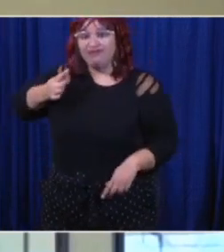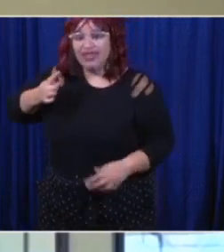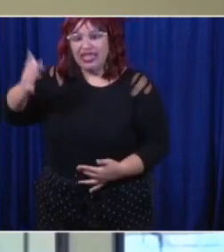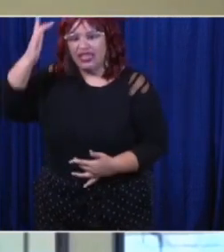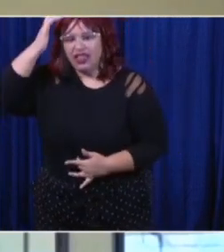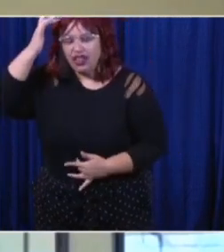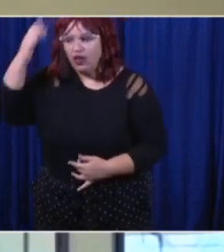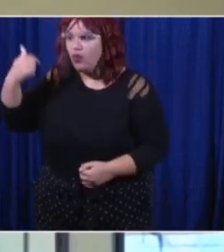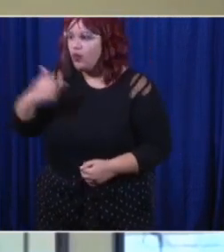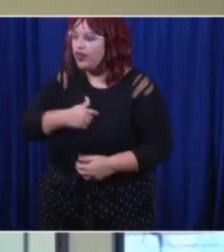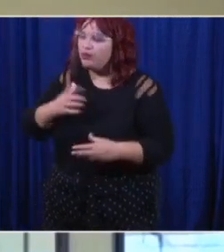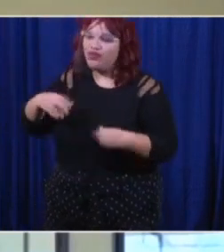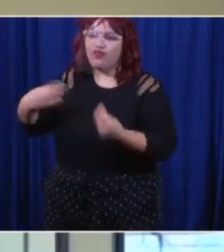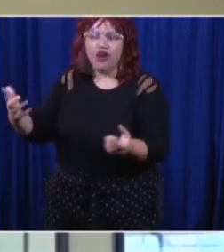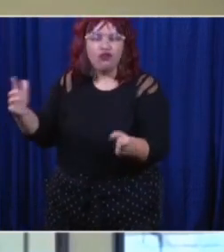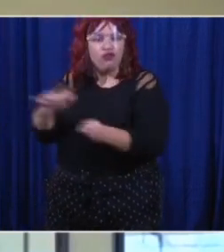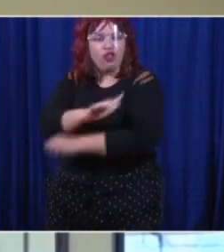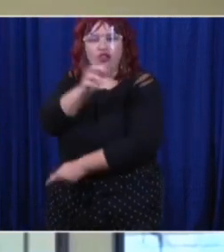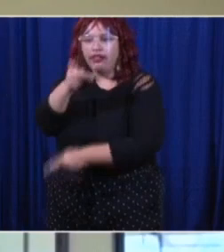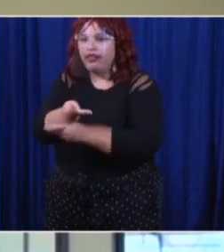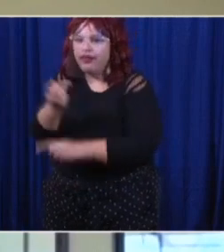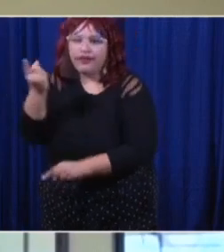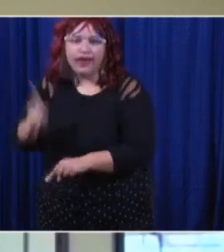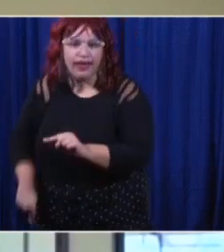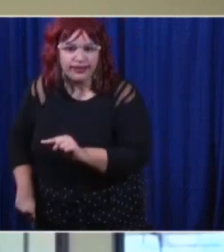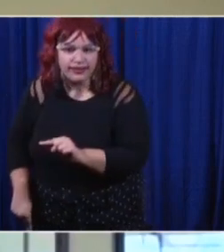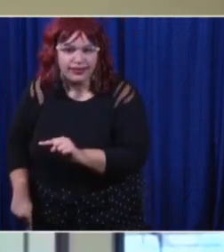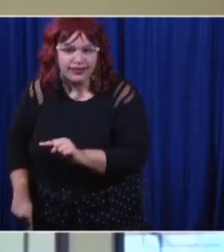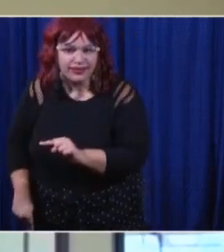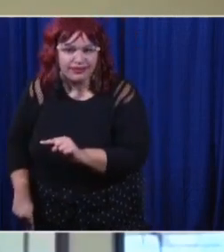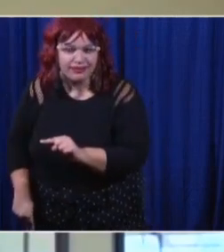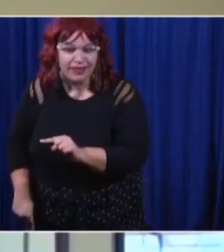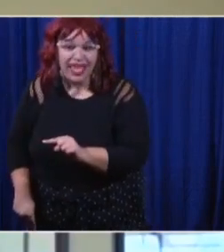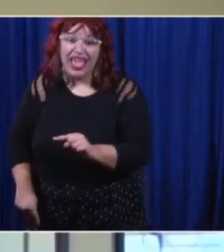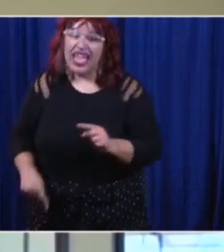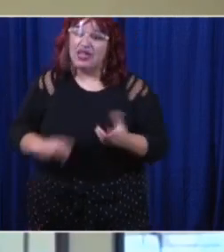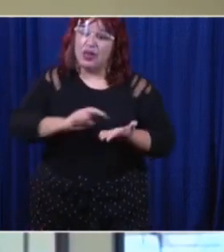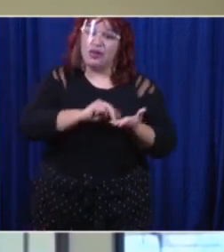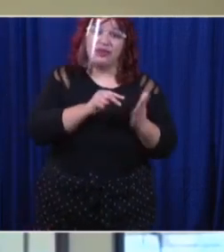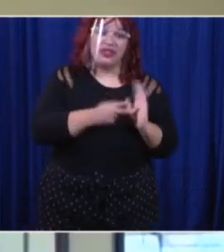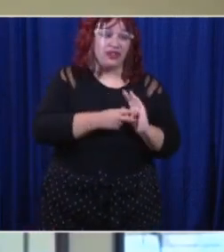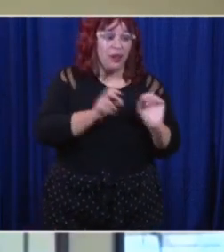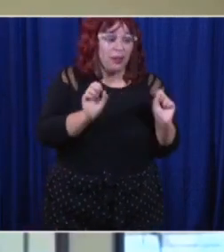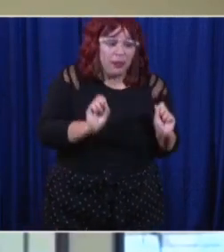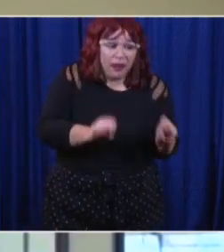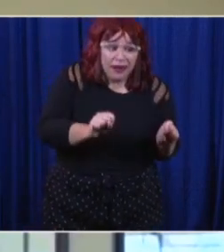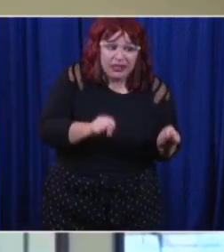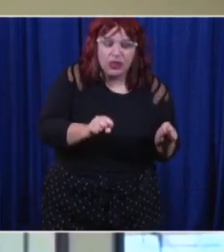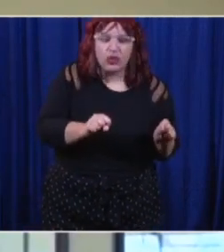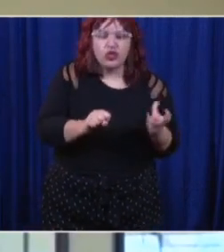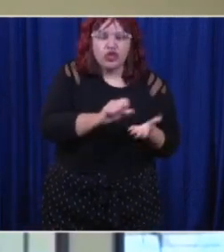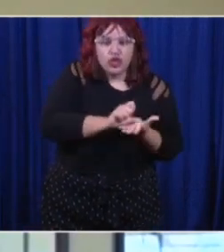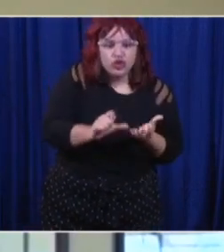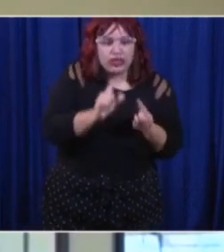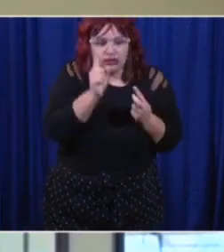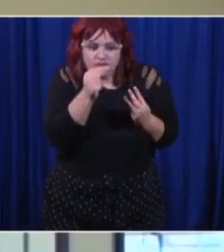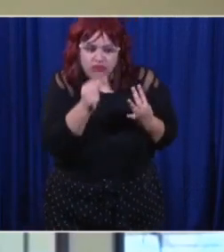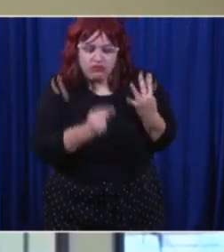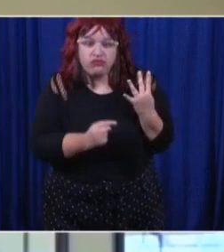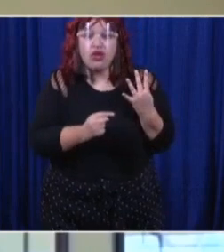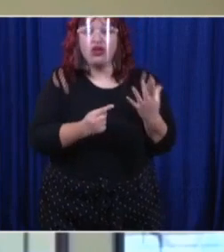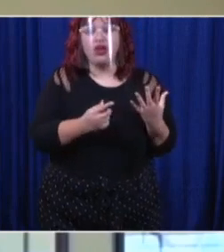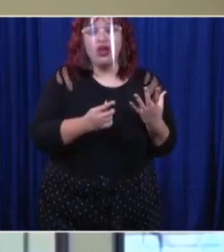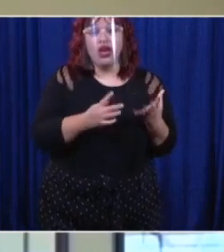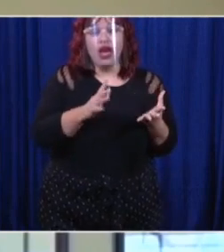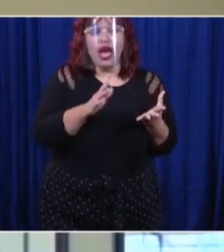care. And we anticipate that this kind of shift could happen quickly in a matter of weeks